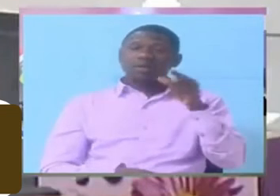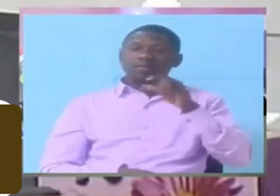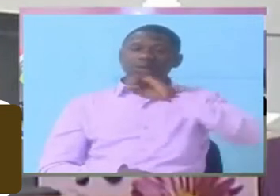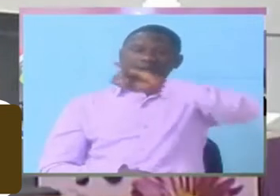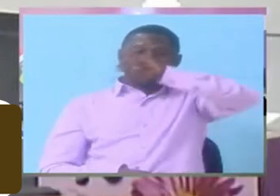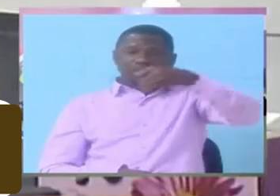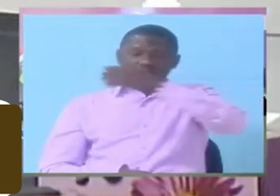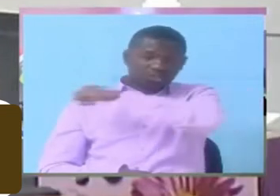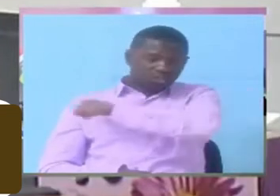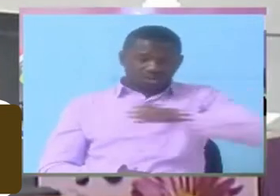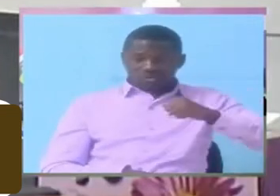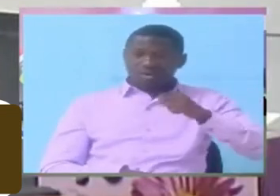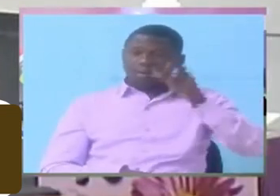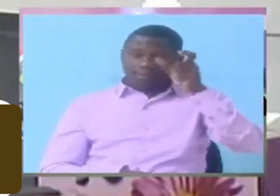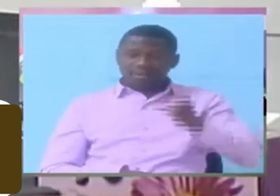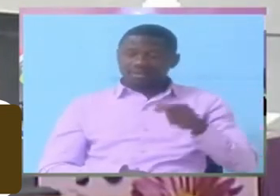Kabrin janni in